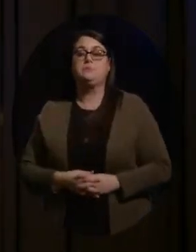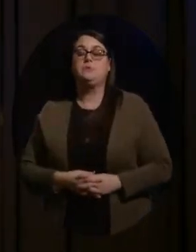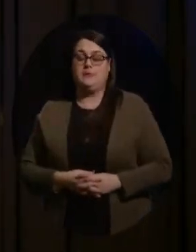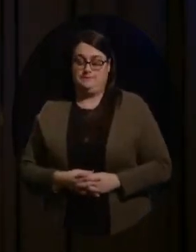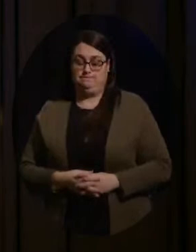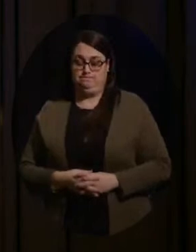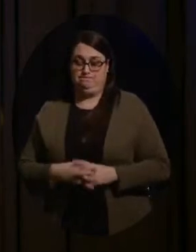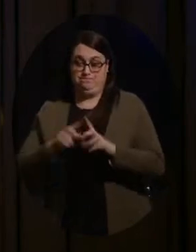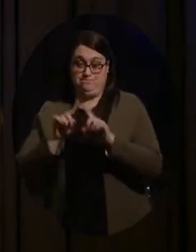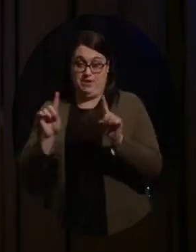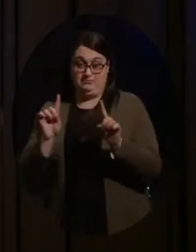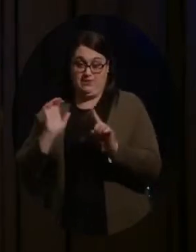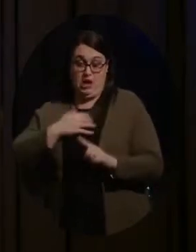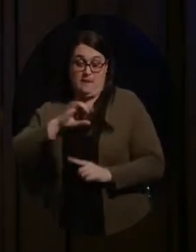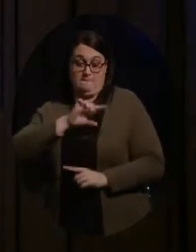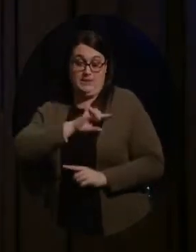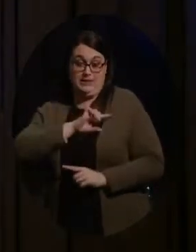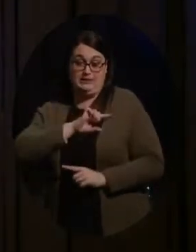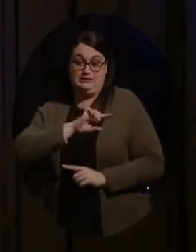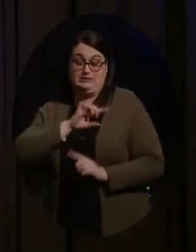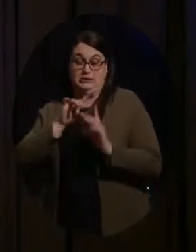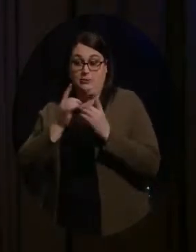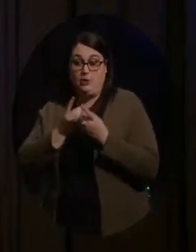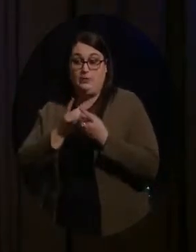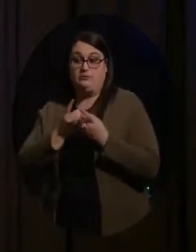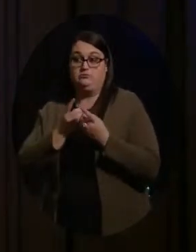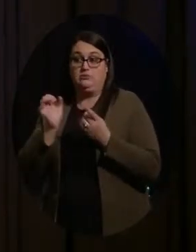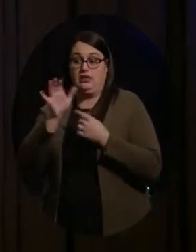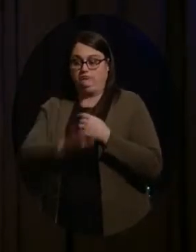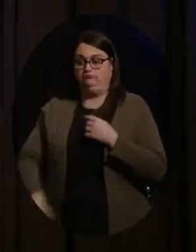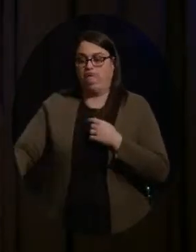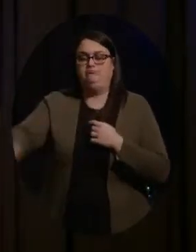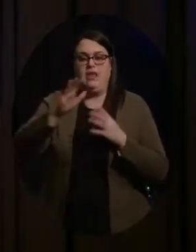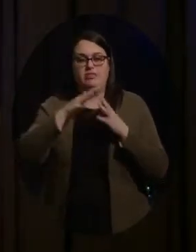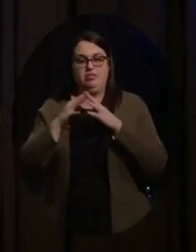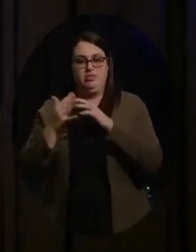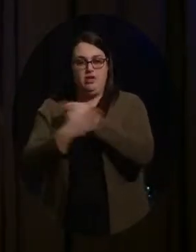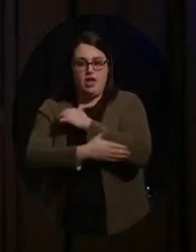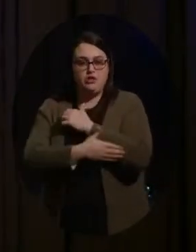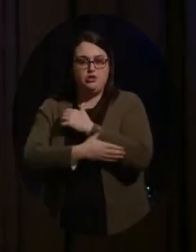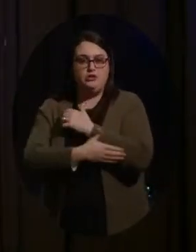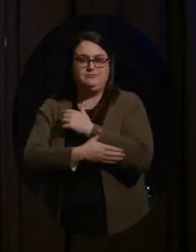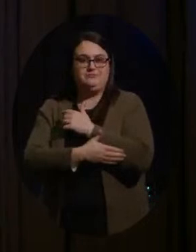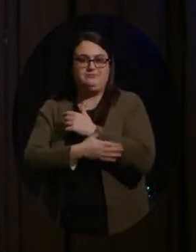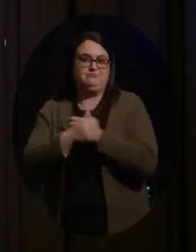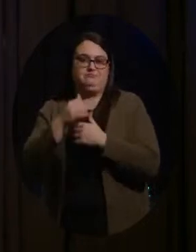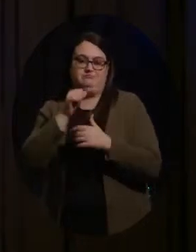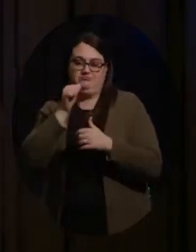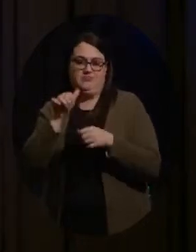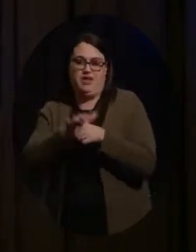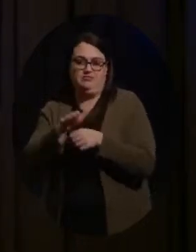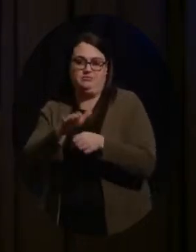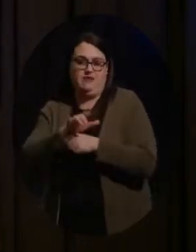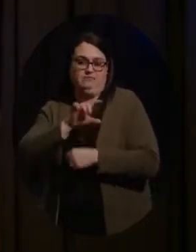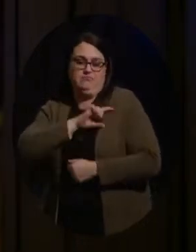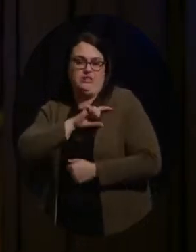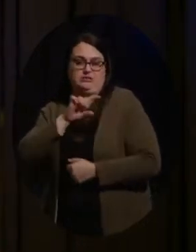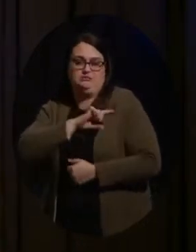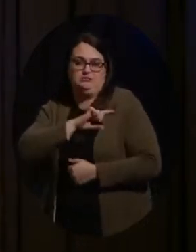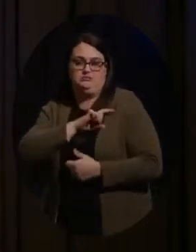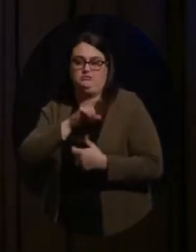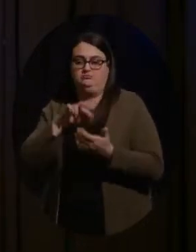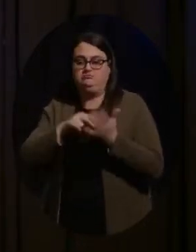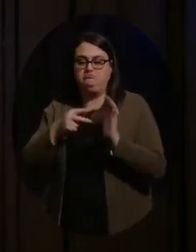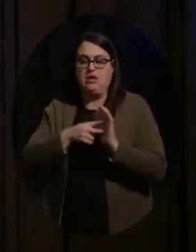But our police department, like departments all across this country, is still short on officers, meaning our